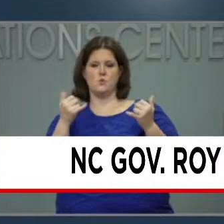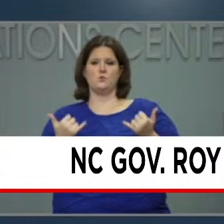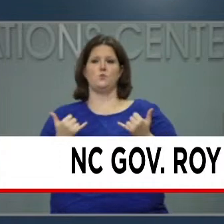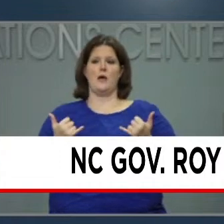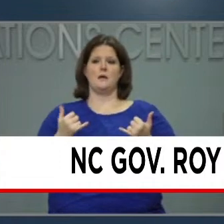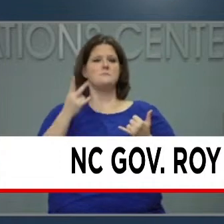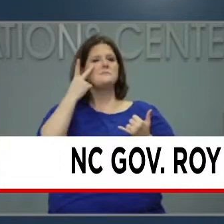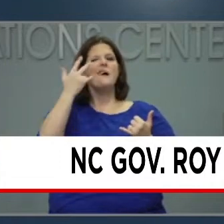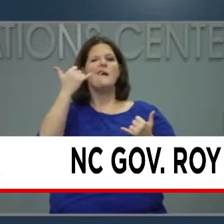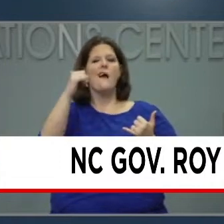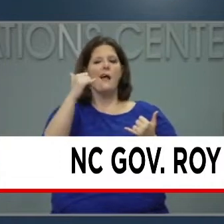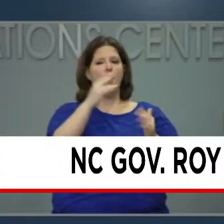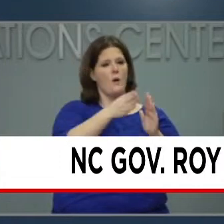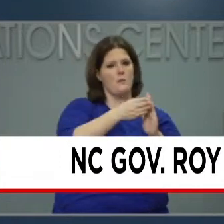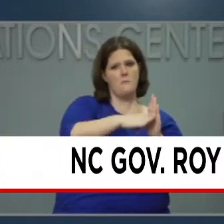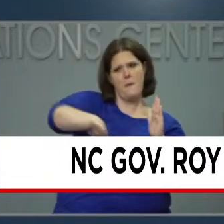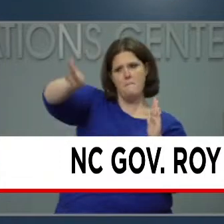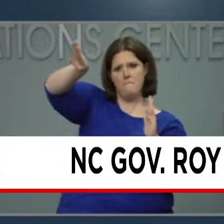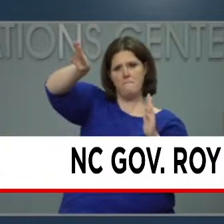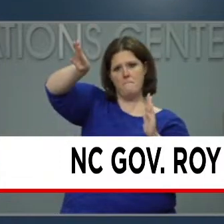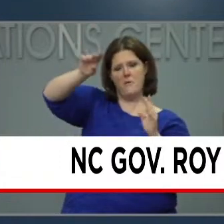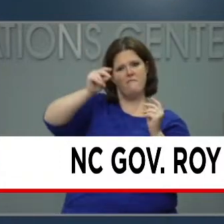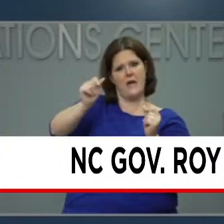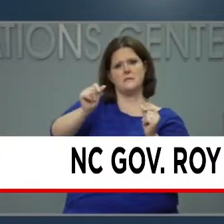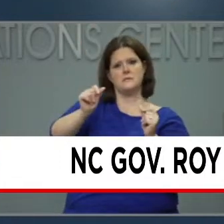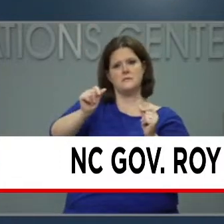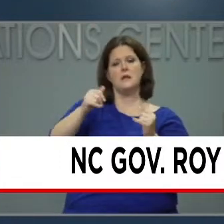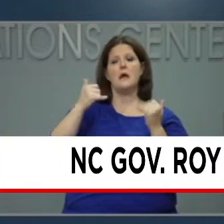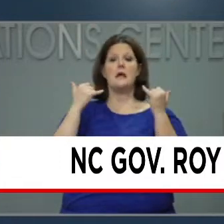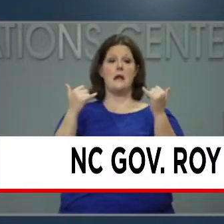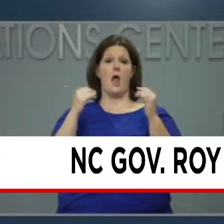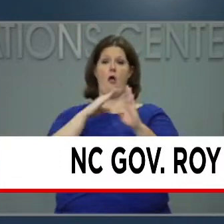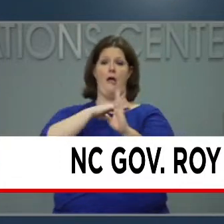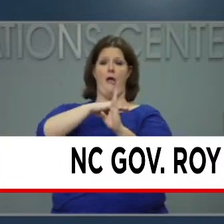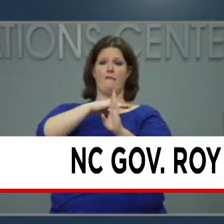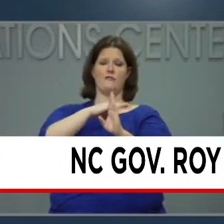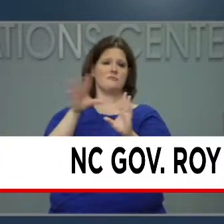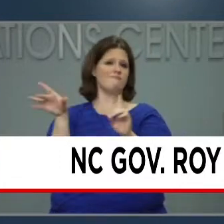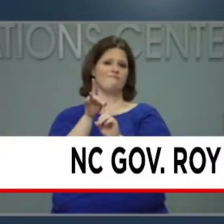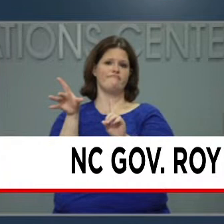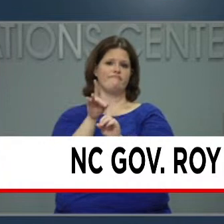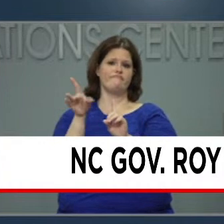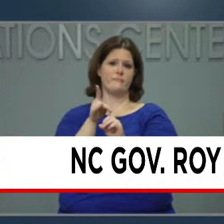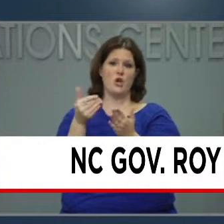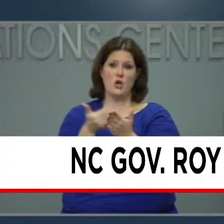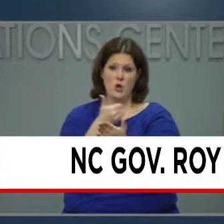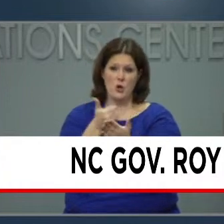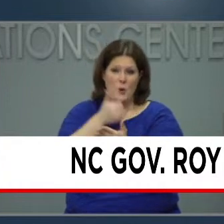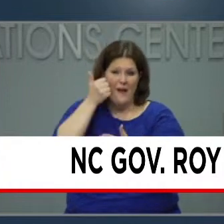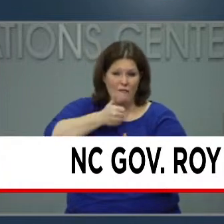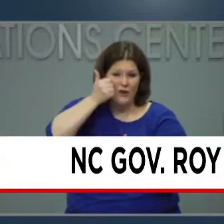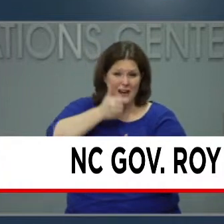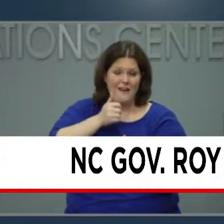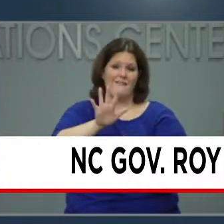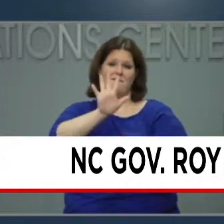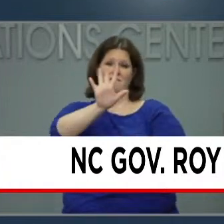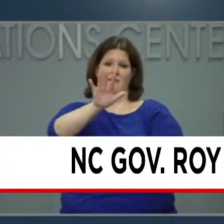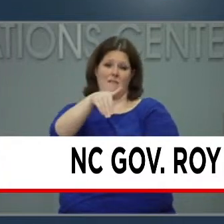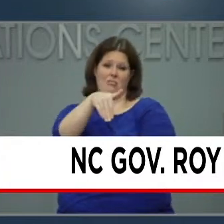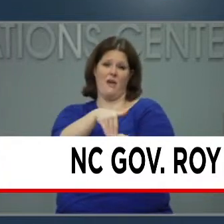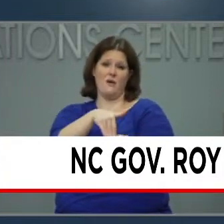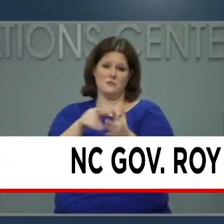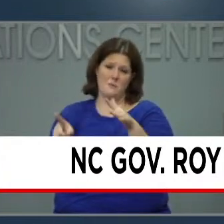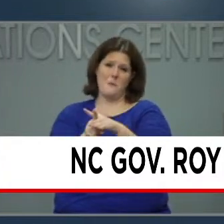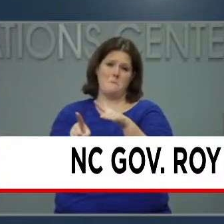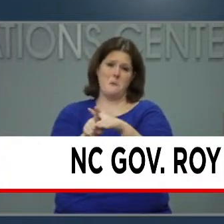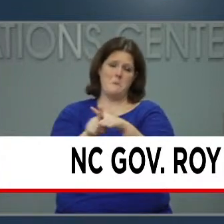cases have increased rapidly, and we are now averaging about 5,000 new COVID cases each and every day. This